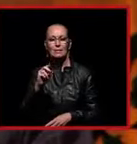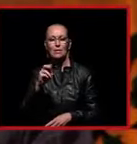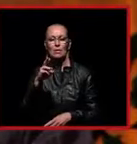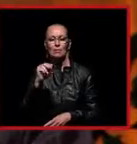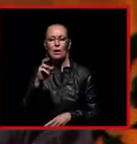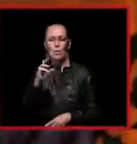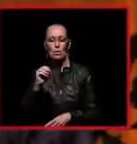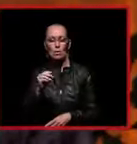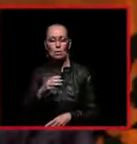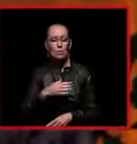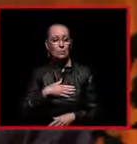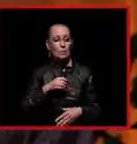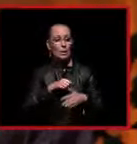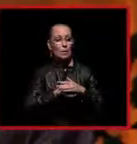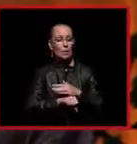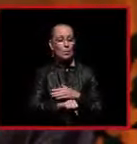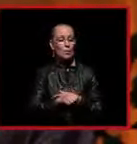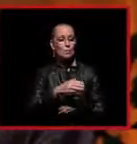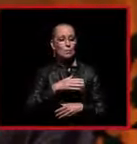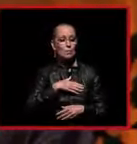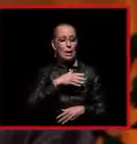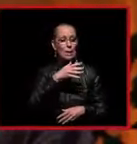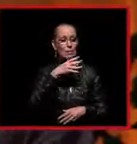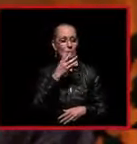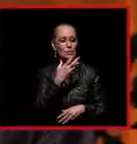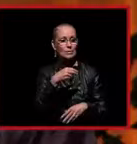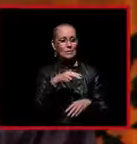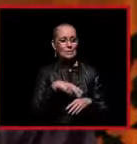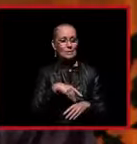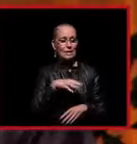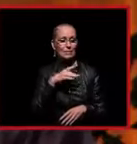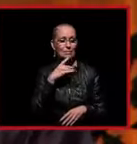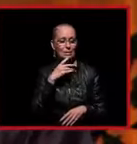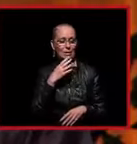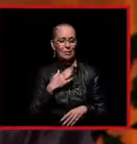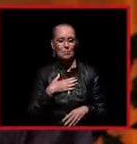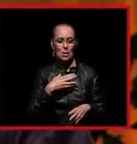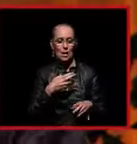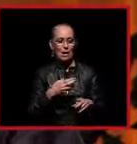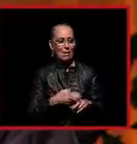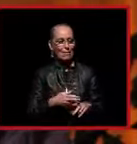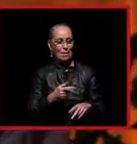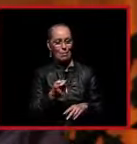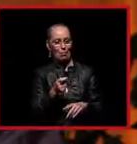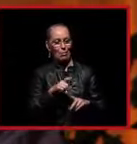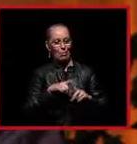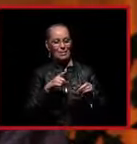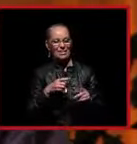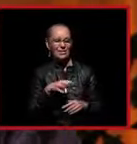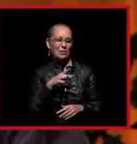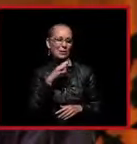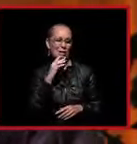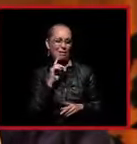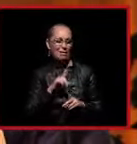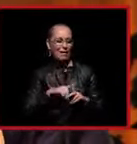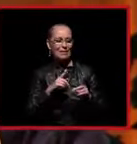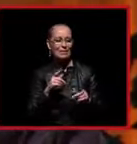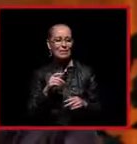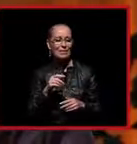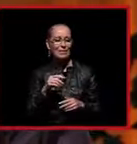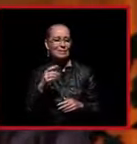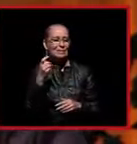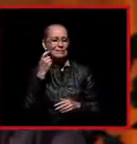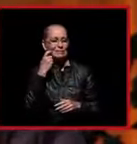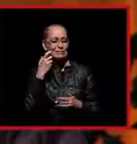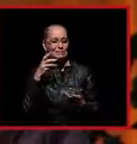tongue, I was named Rafael Nazario. The late Dr. Maya Angelou said, "We delight